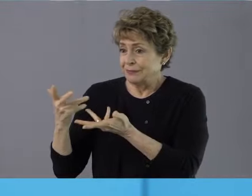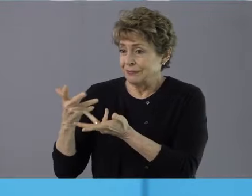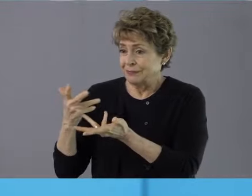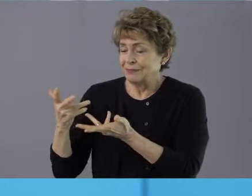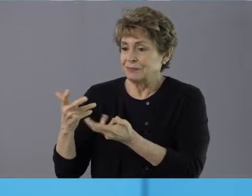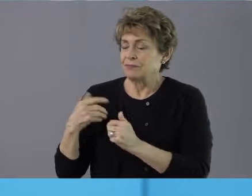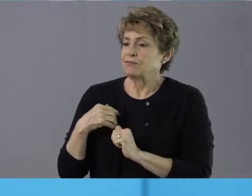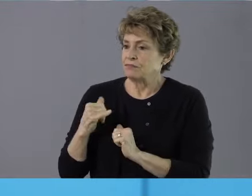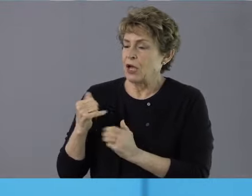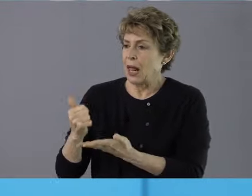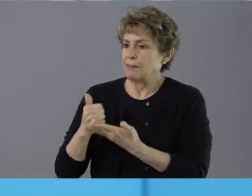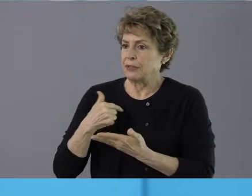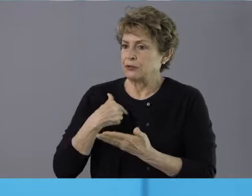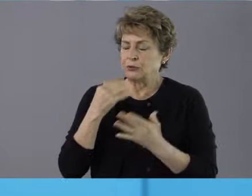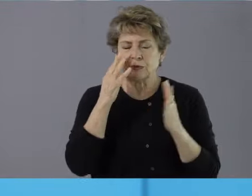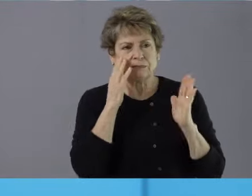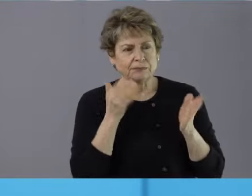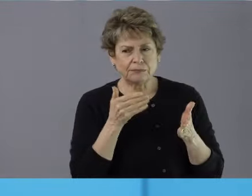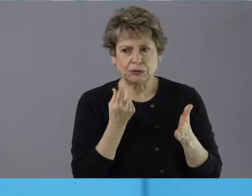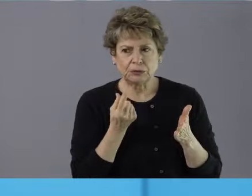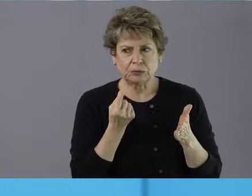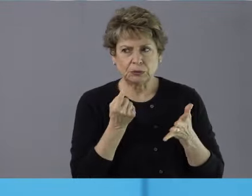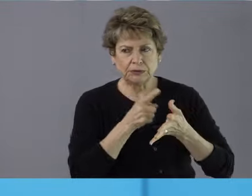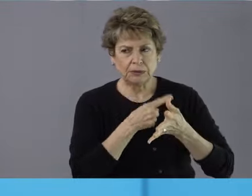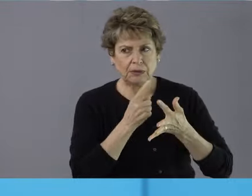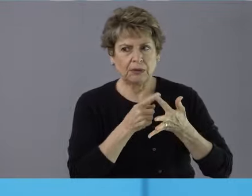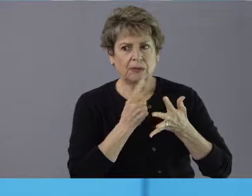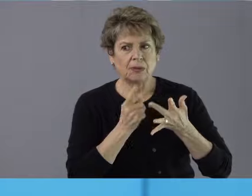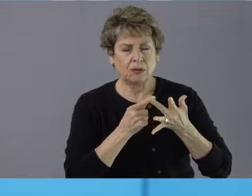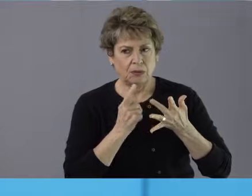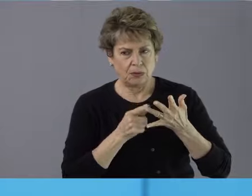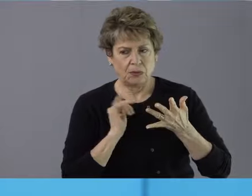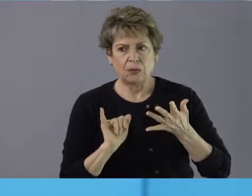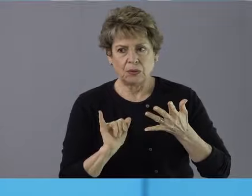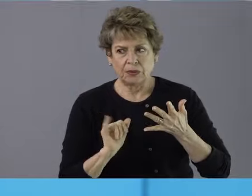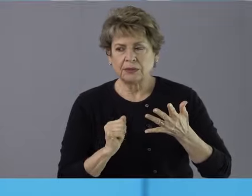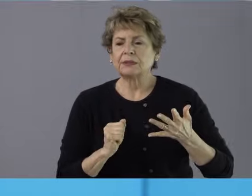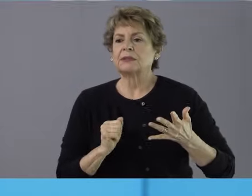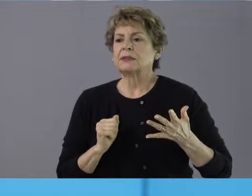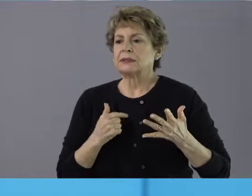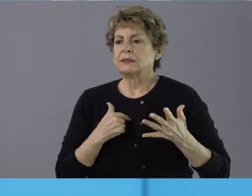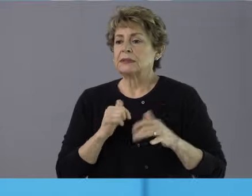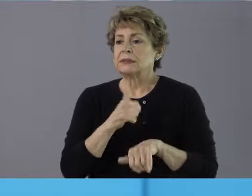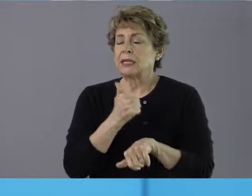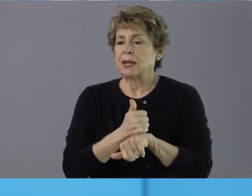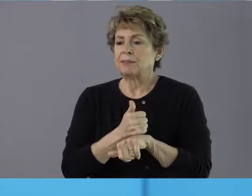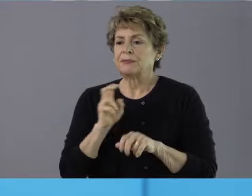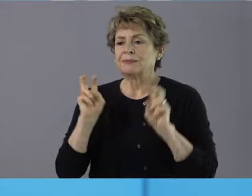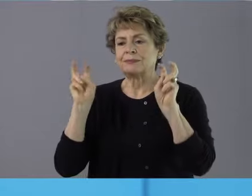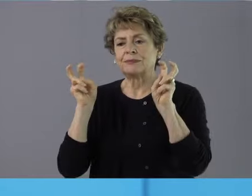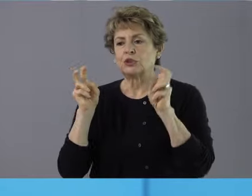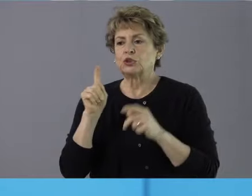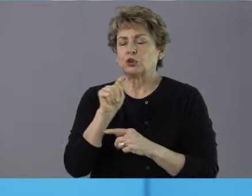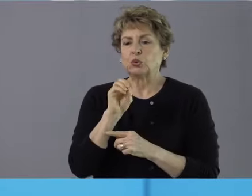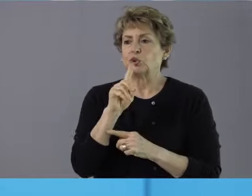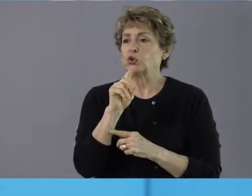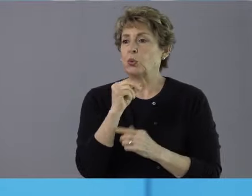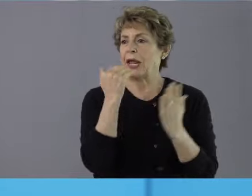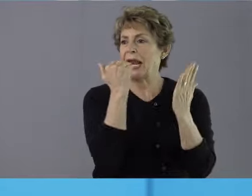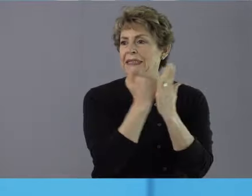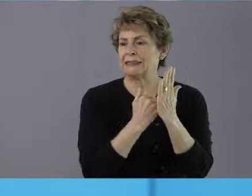One, it was this to-do list of actionable or deliverable items. One was the idea that in